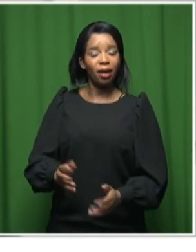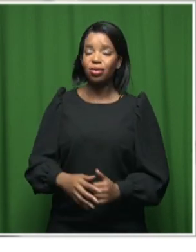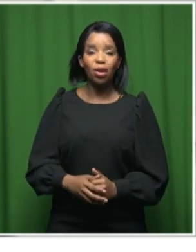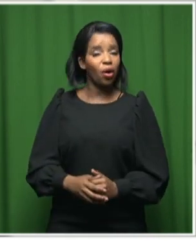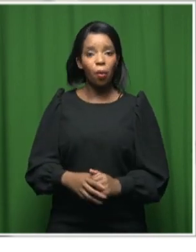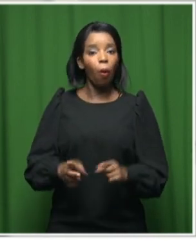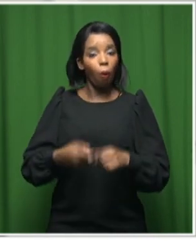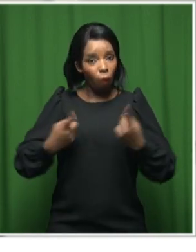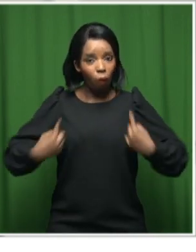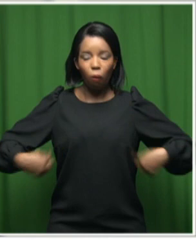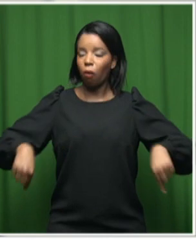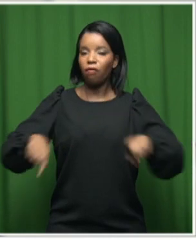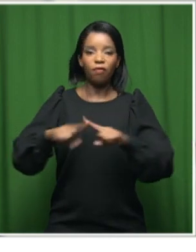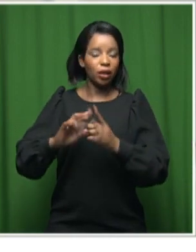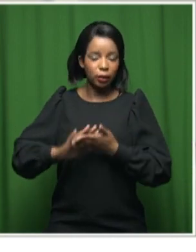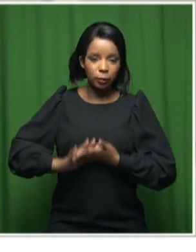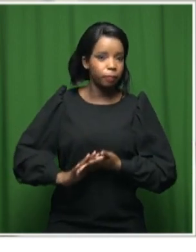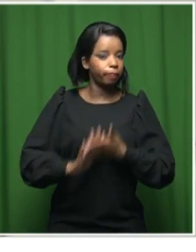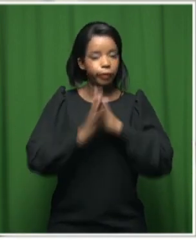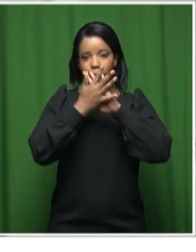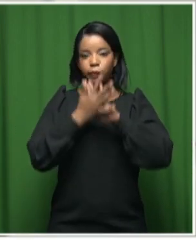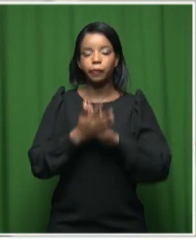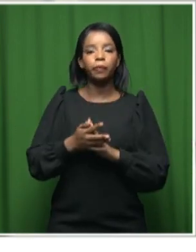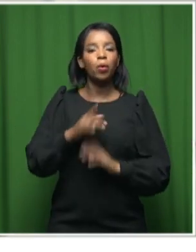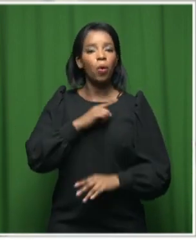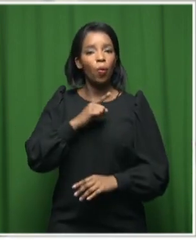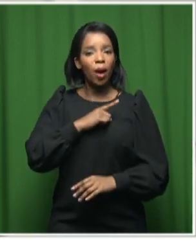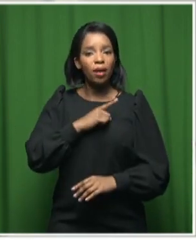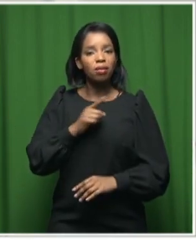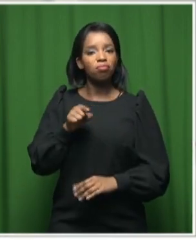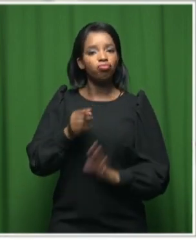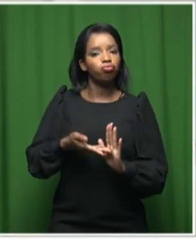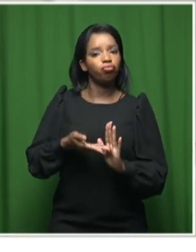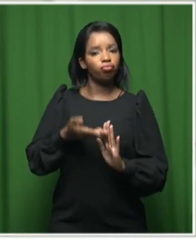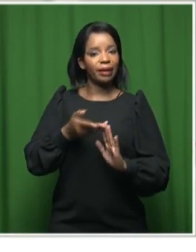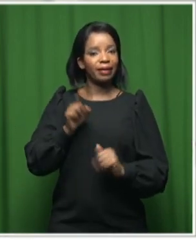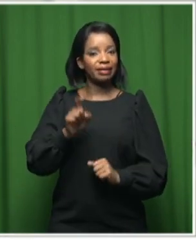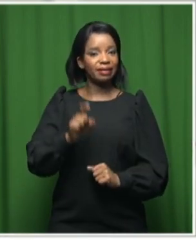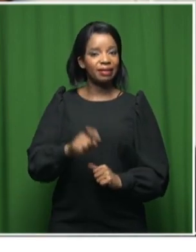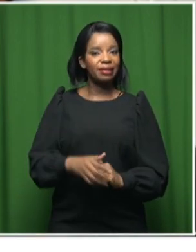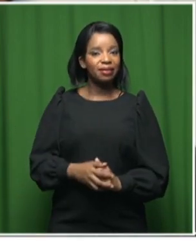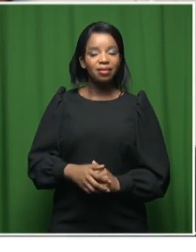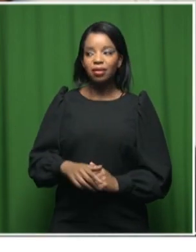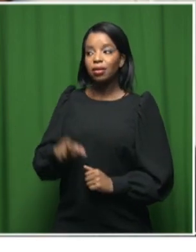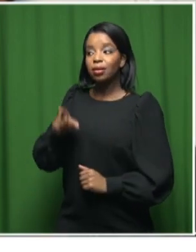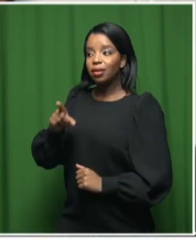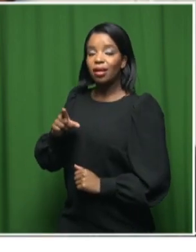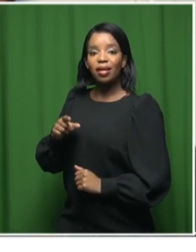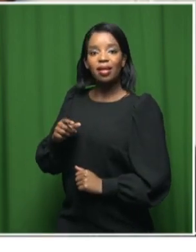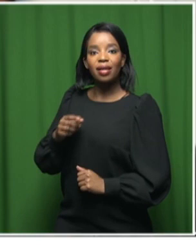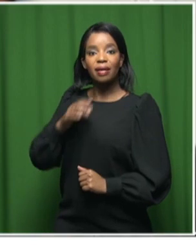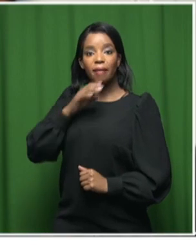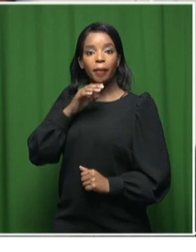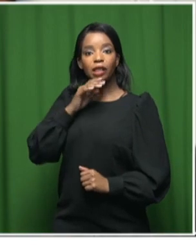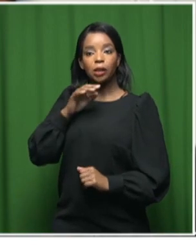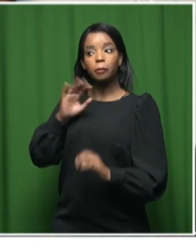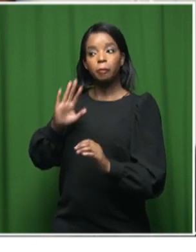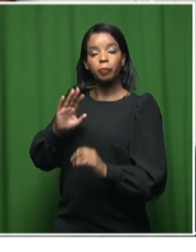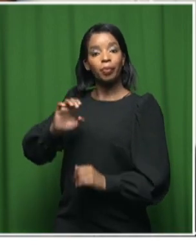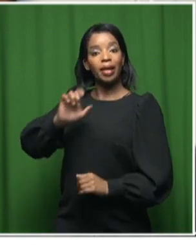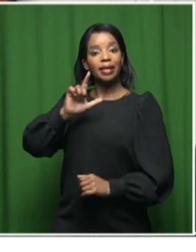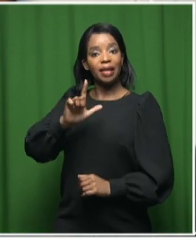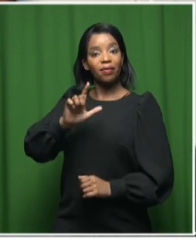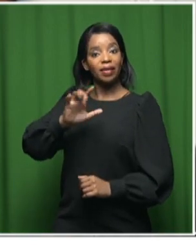because inflation affects everyone. Yeah. So, the fact that this was not a unanimous decision about the